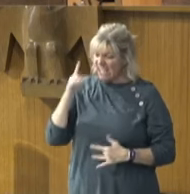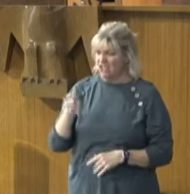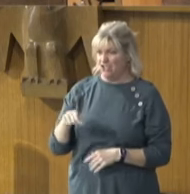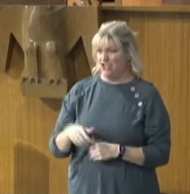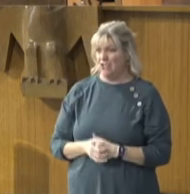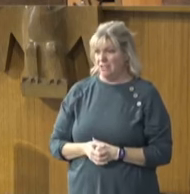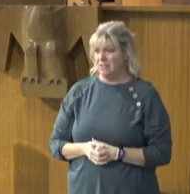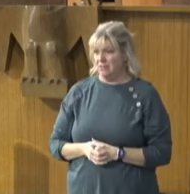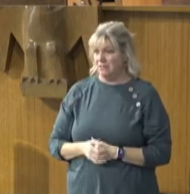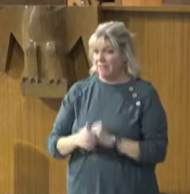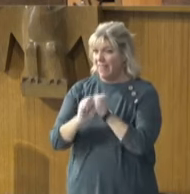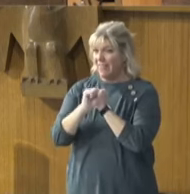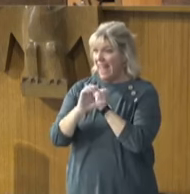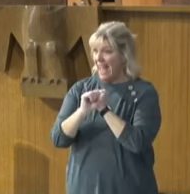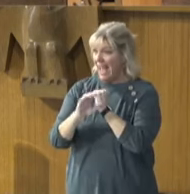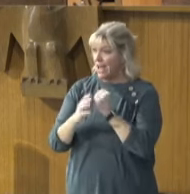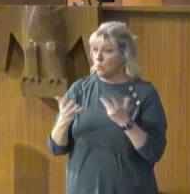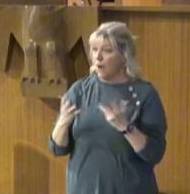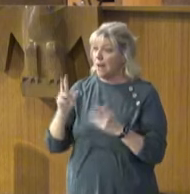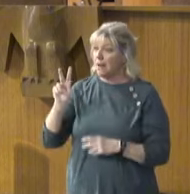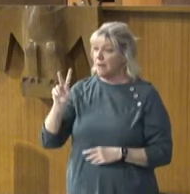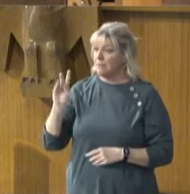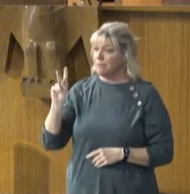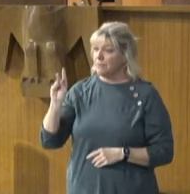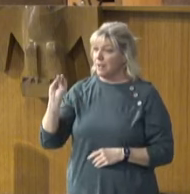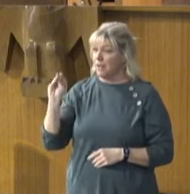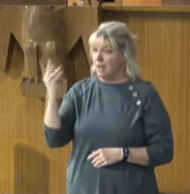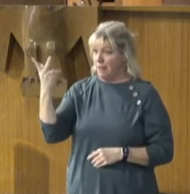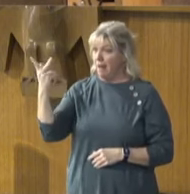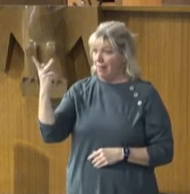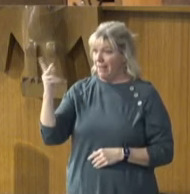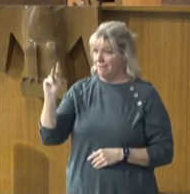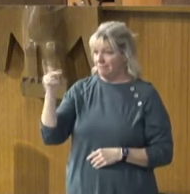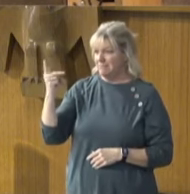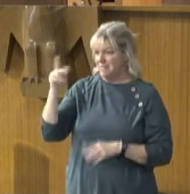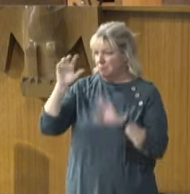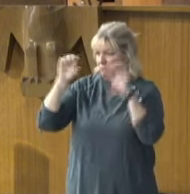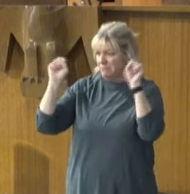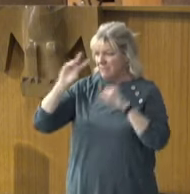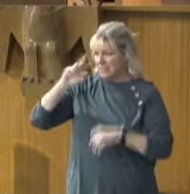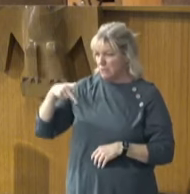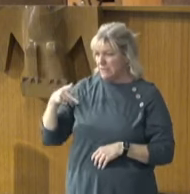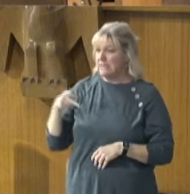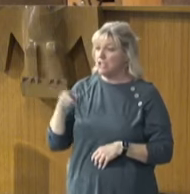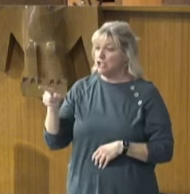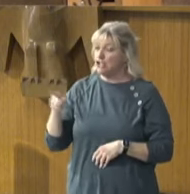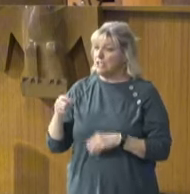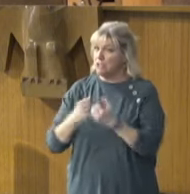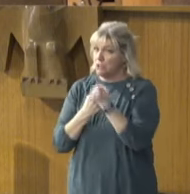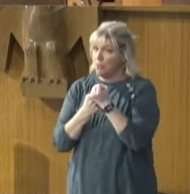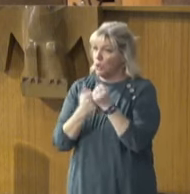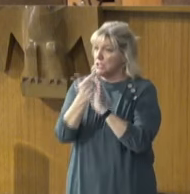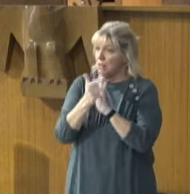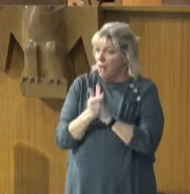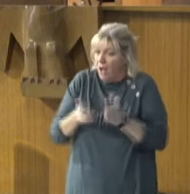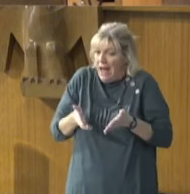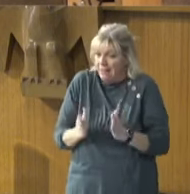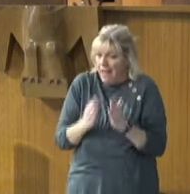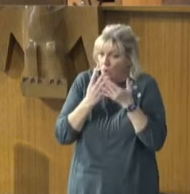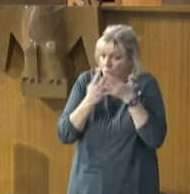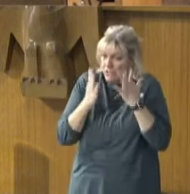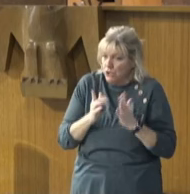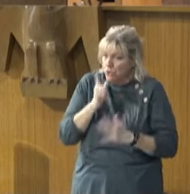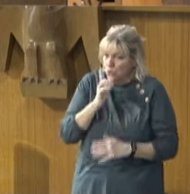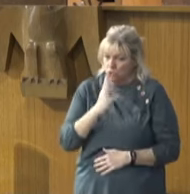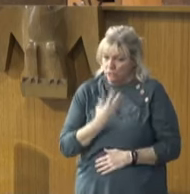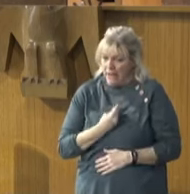In the ad, Kamala Harris is condemned for supporting a law that allows transgender prisoners to receive gender-affirming care